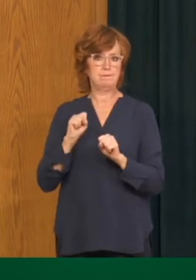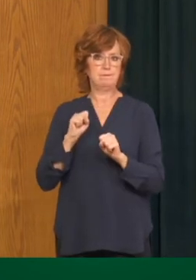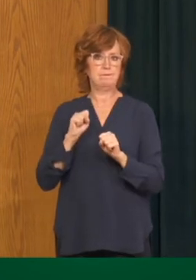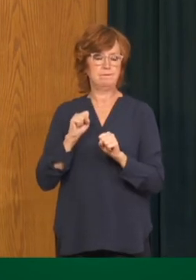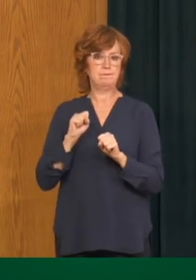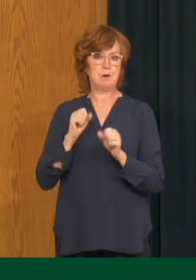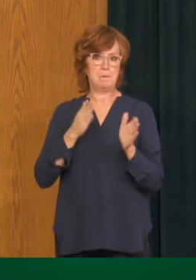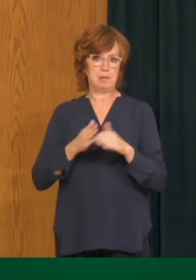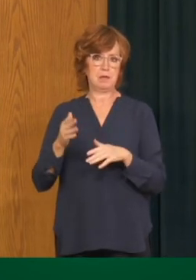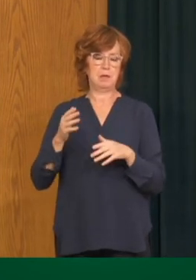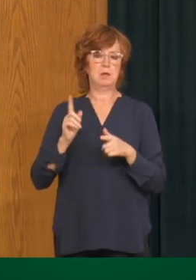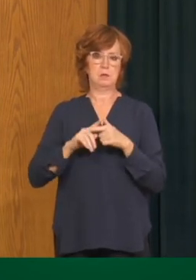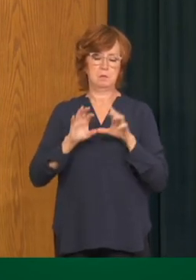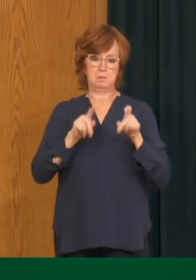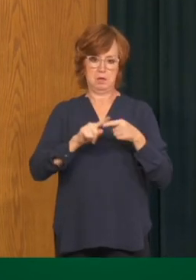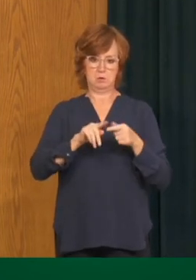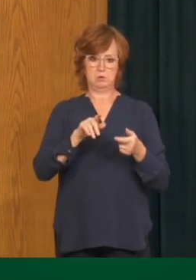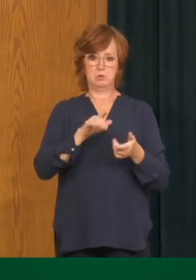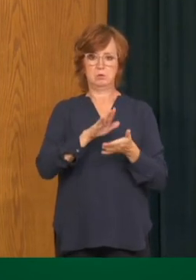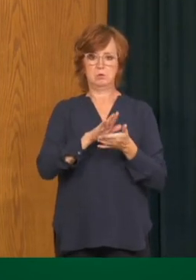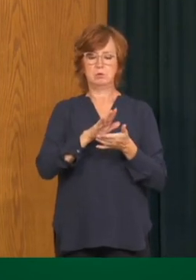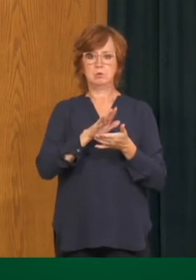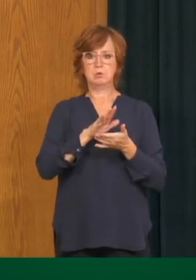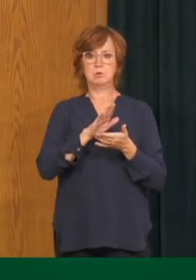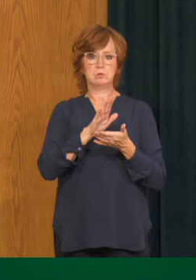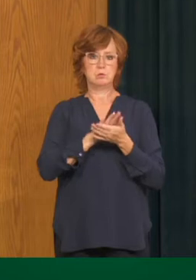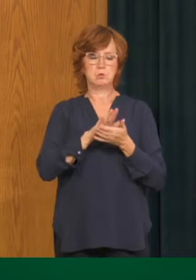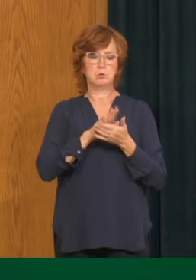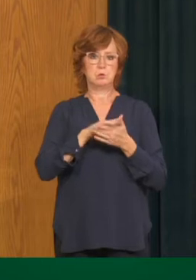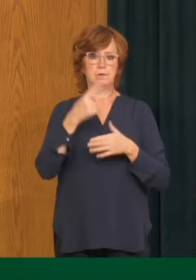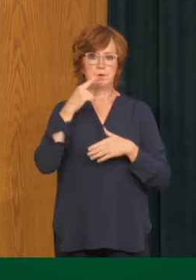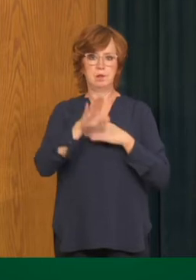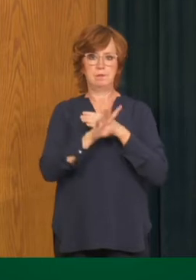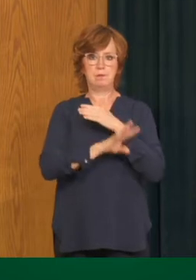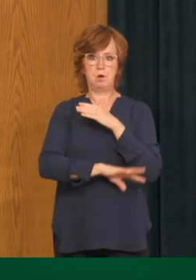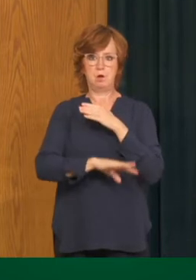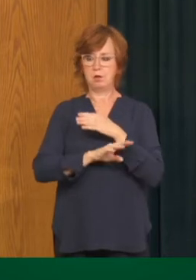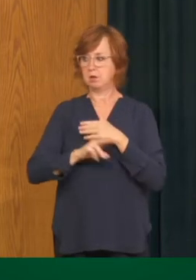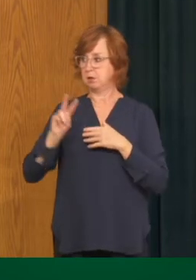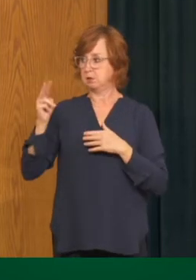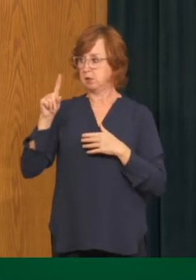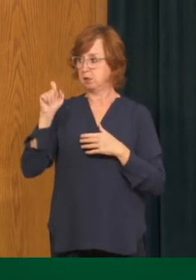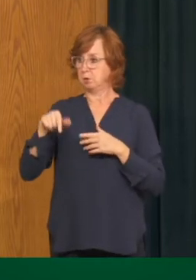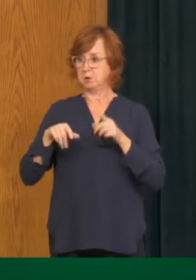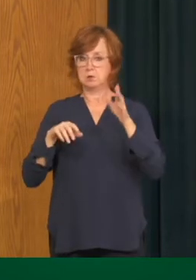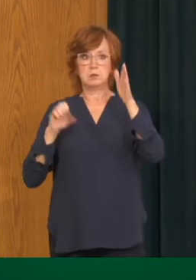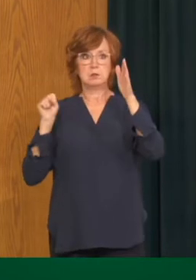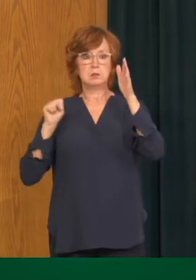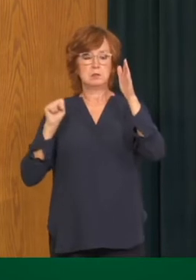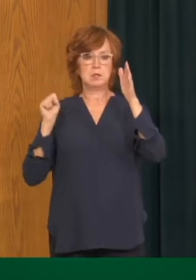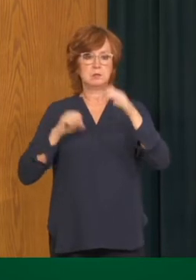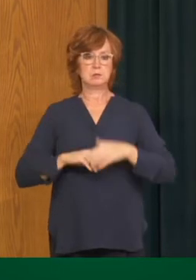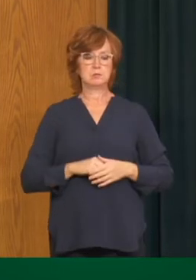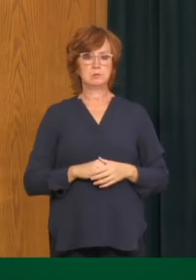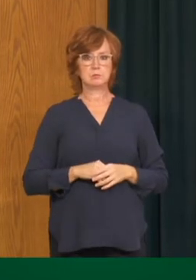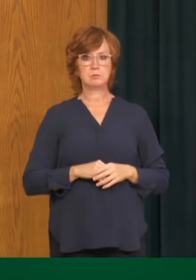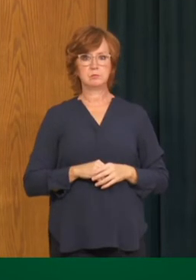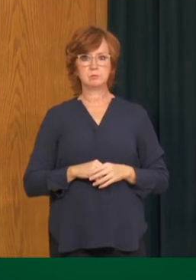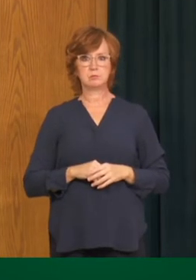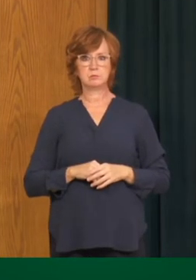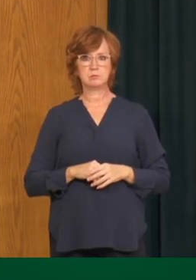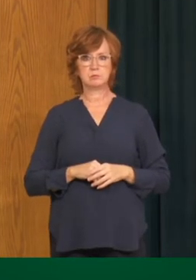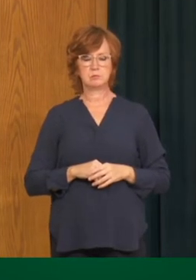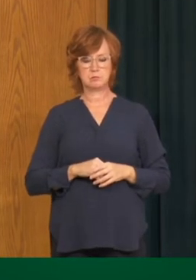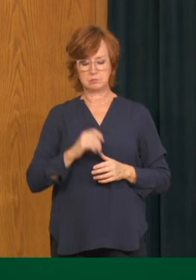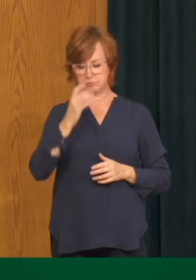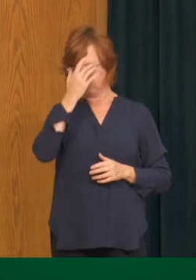for the return of our students in this province. Follow up, Steph? Yes. Why isn't your